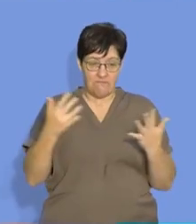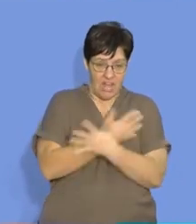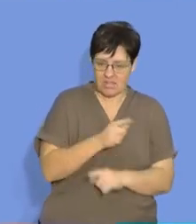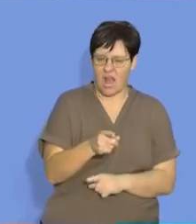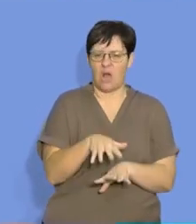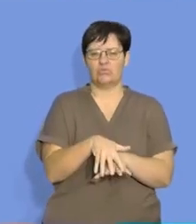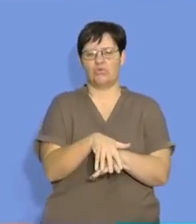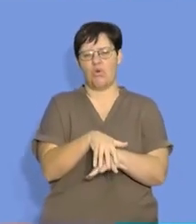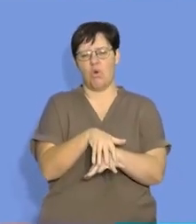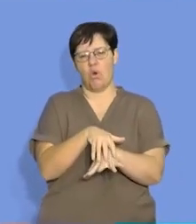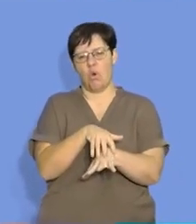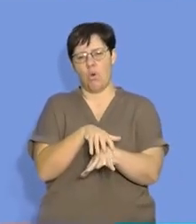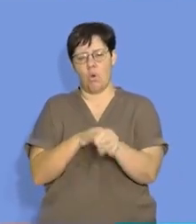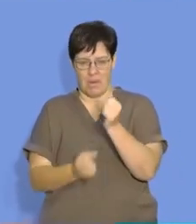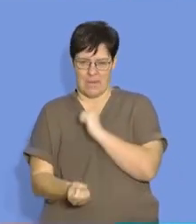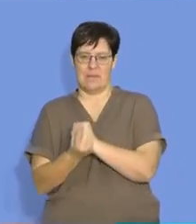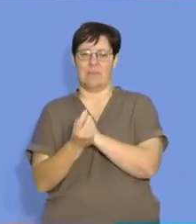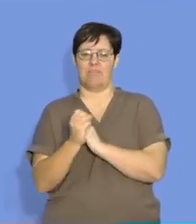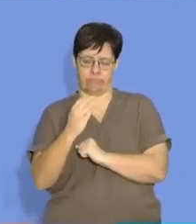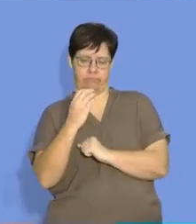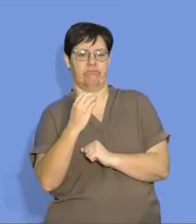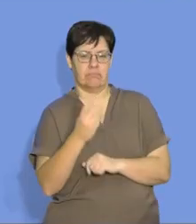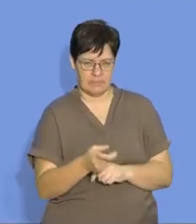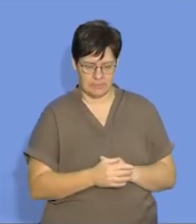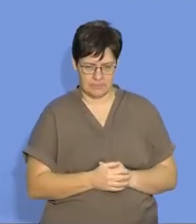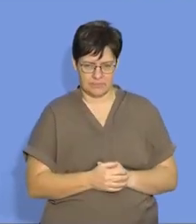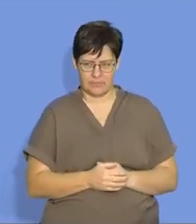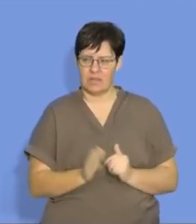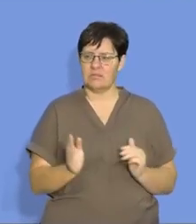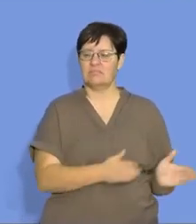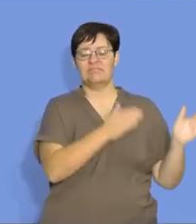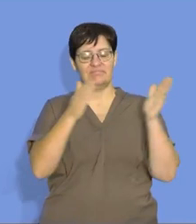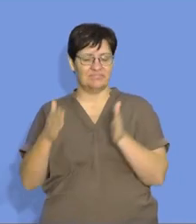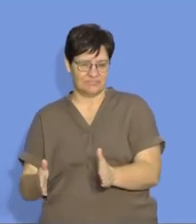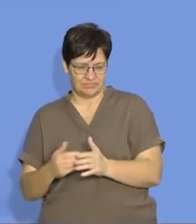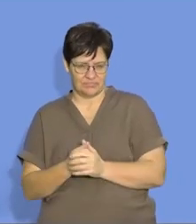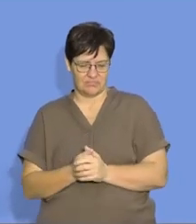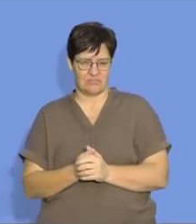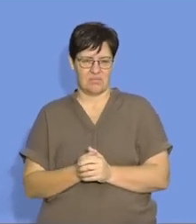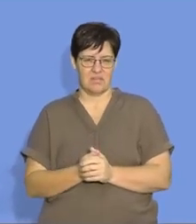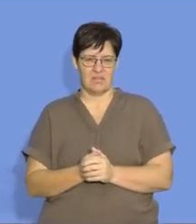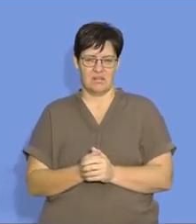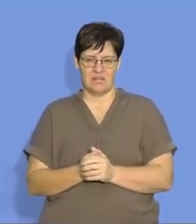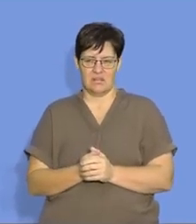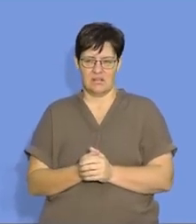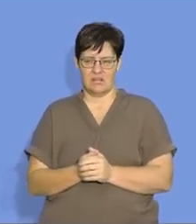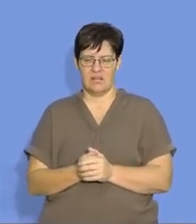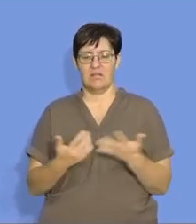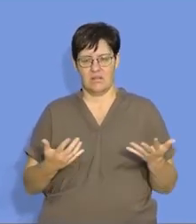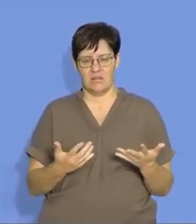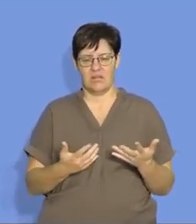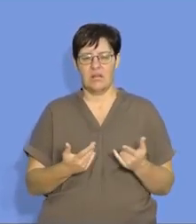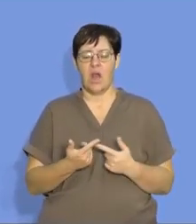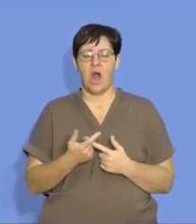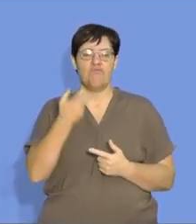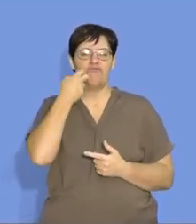slow reaction, but it does happen. When we look at another reaction is, for instance, the fermenting